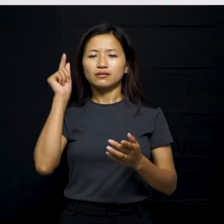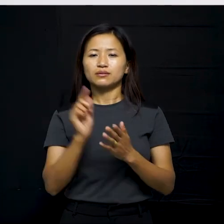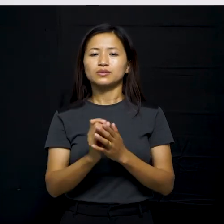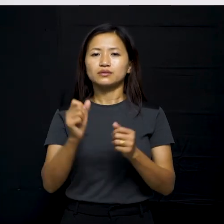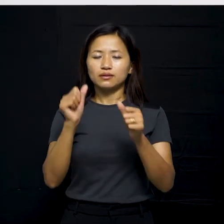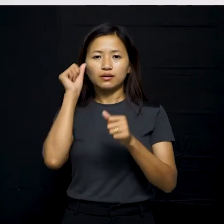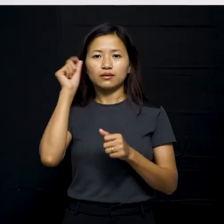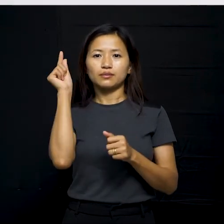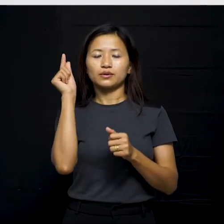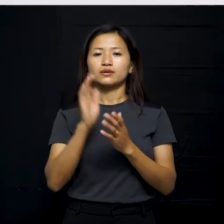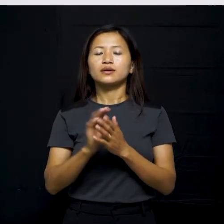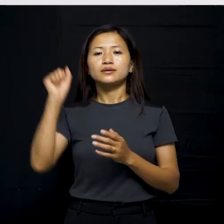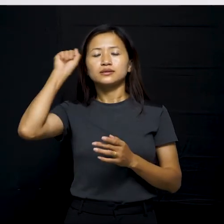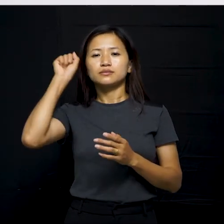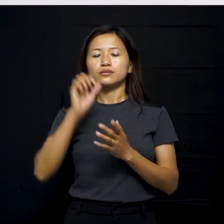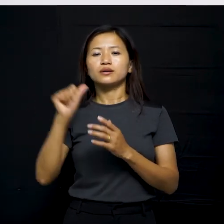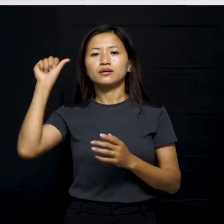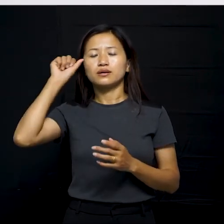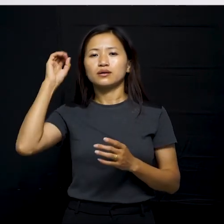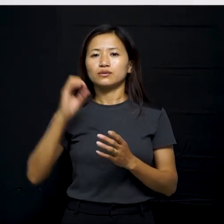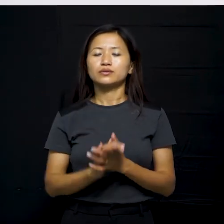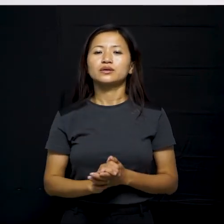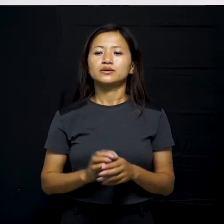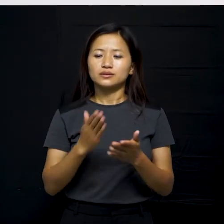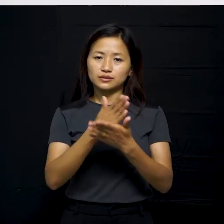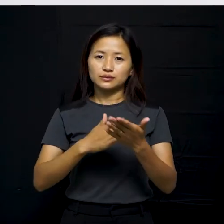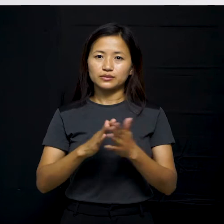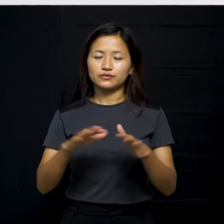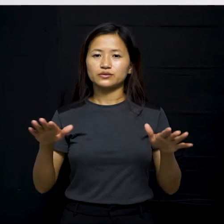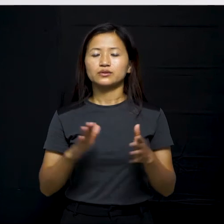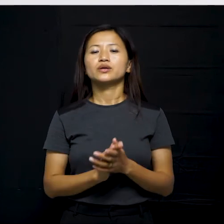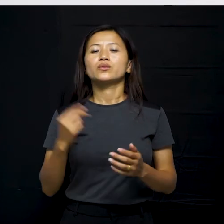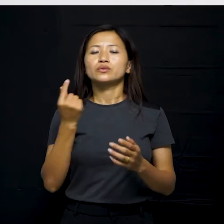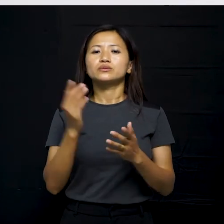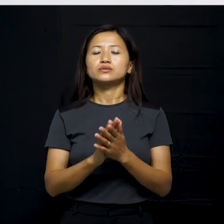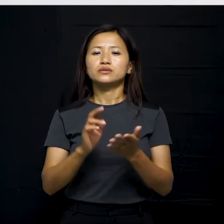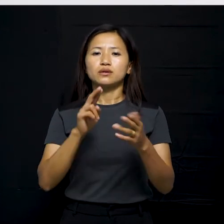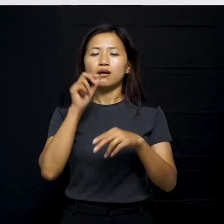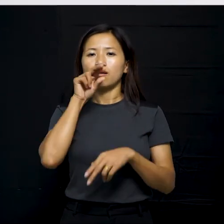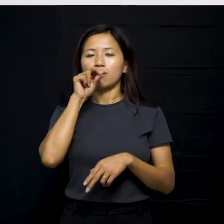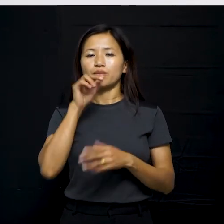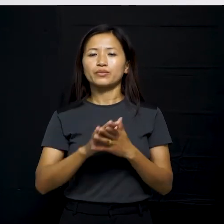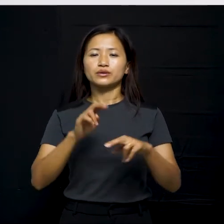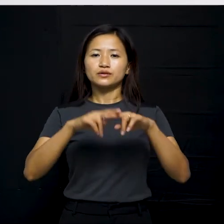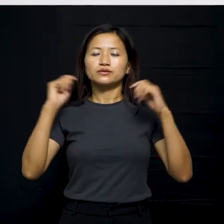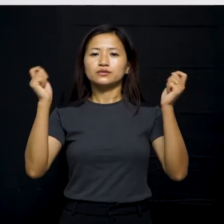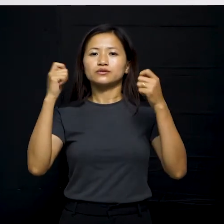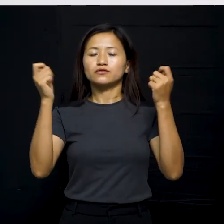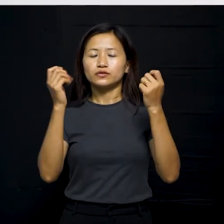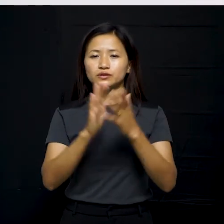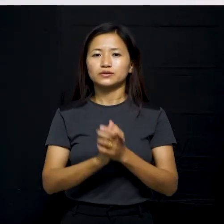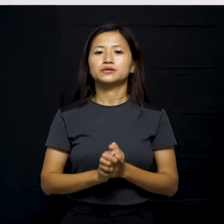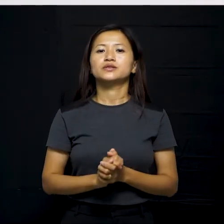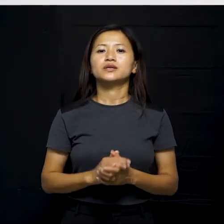and Hornbill. So these are separate festivals. However, the Hornbill festival is a festival of festivals where all festivals